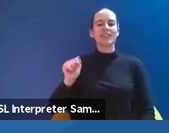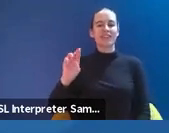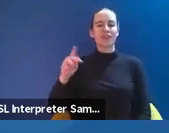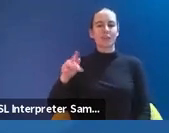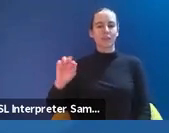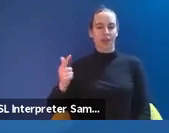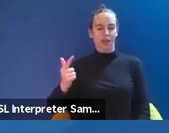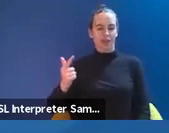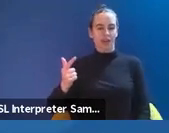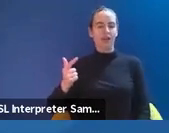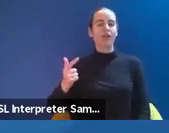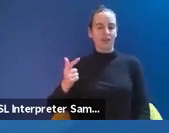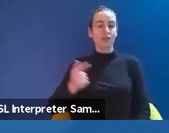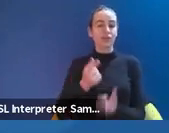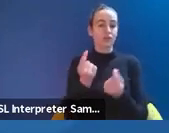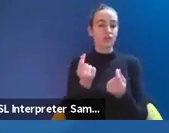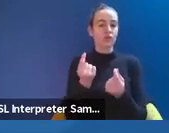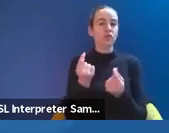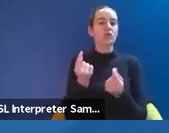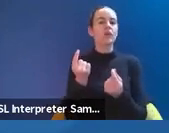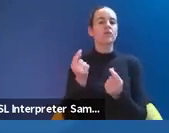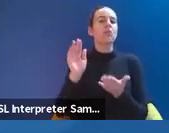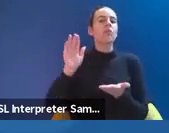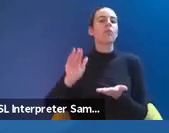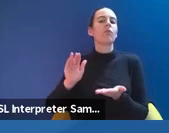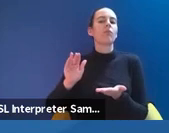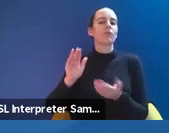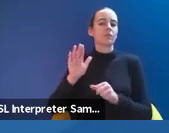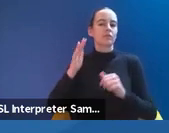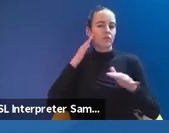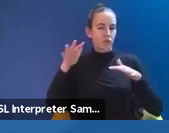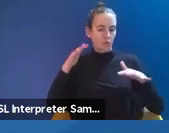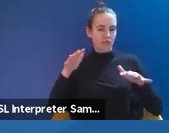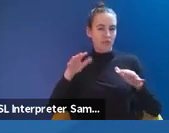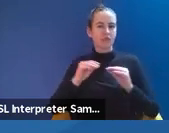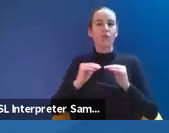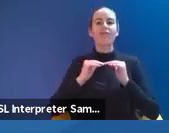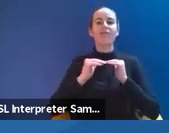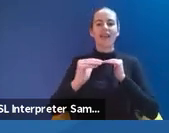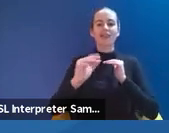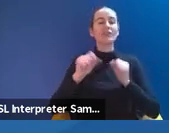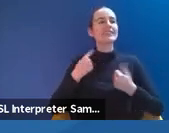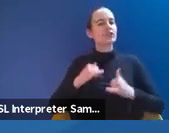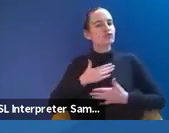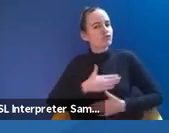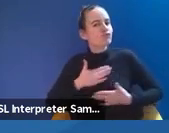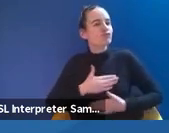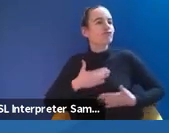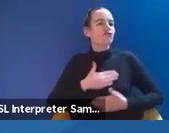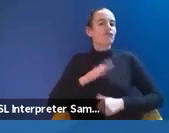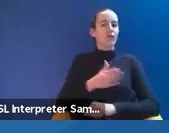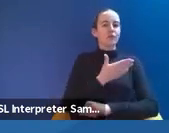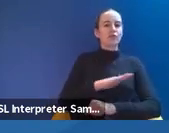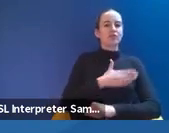slightly lower amount of noise reduction and a flatter attenuation, so a person can still appreciate music but